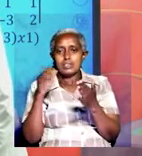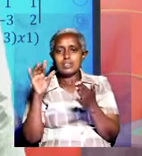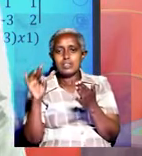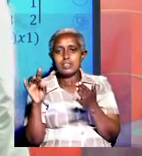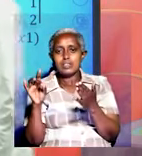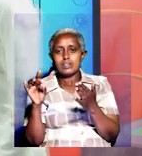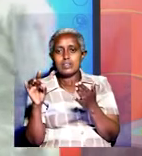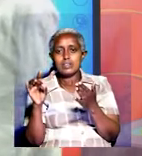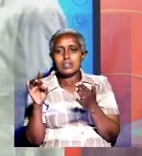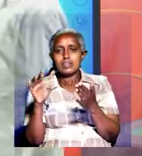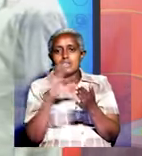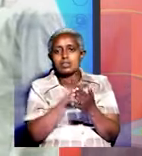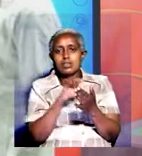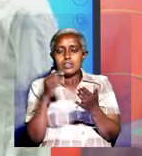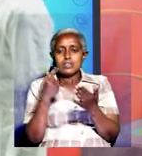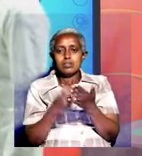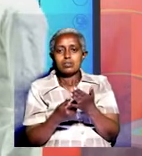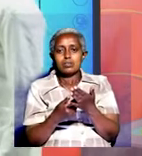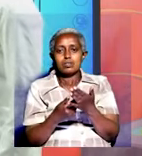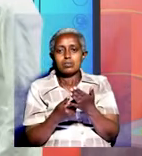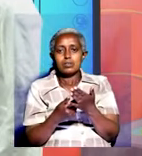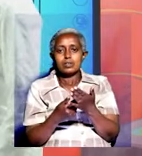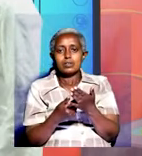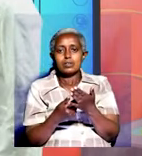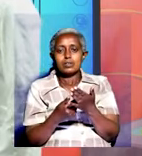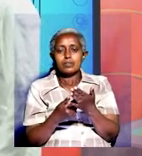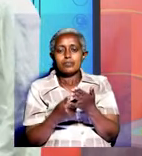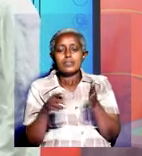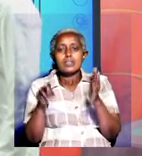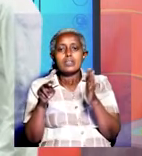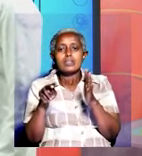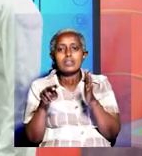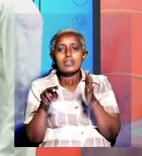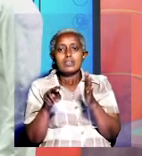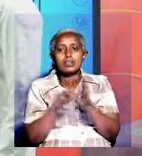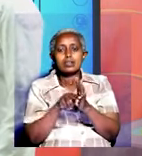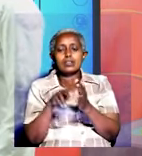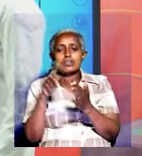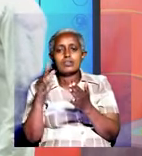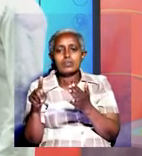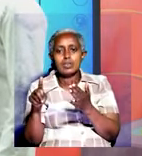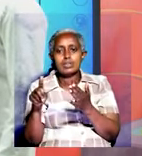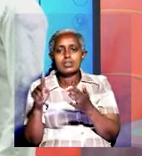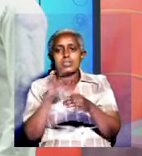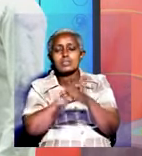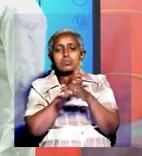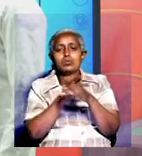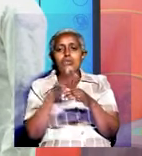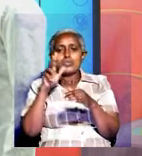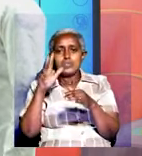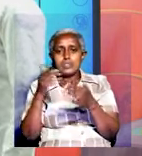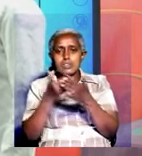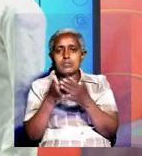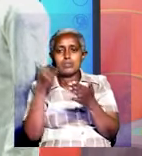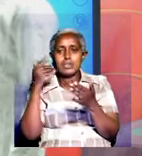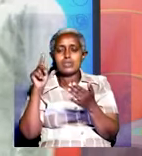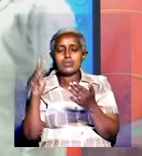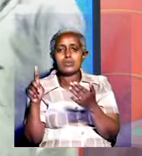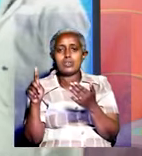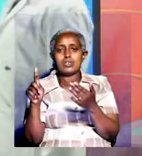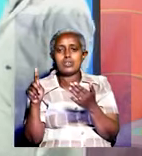8. And this will be this negative 1, the power of 3 is minus